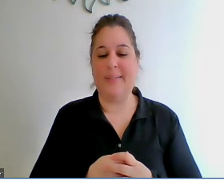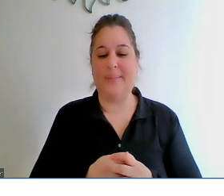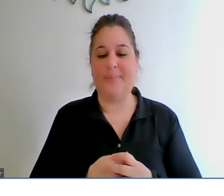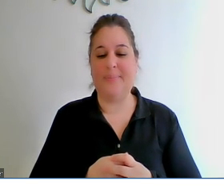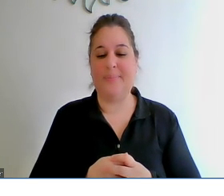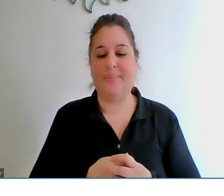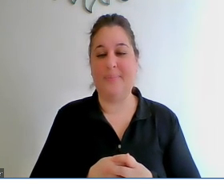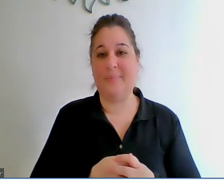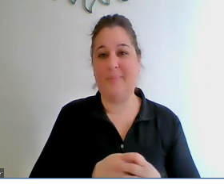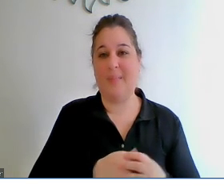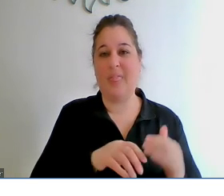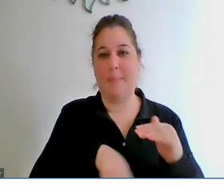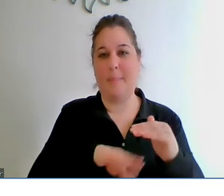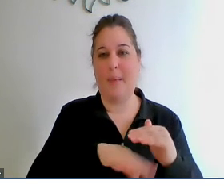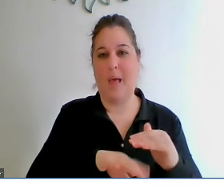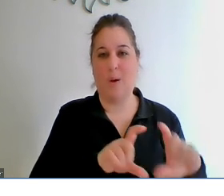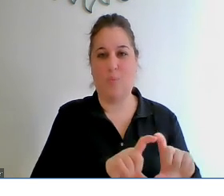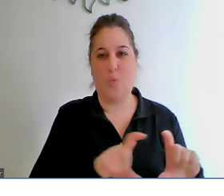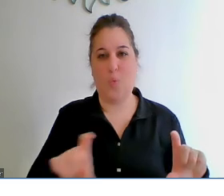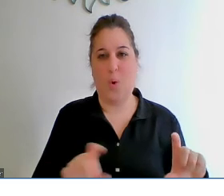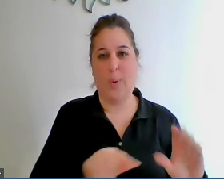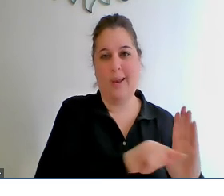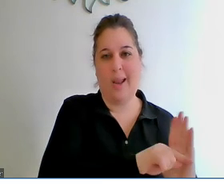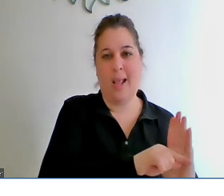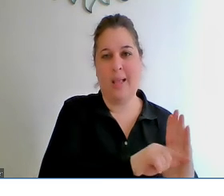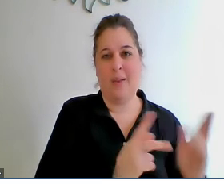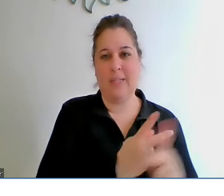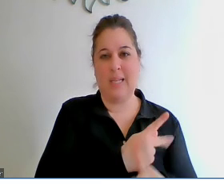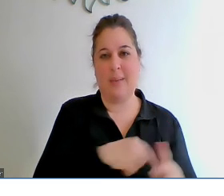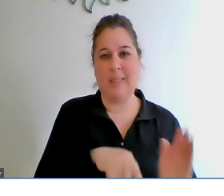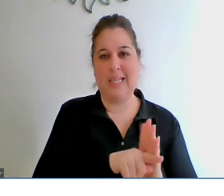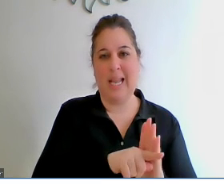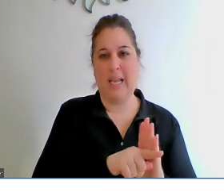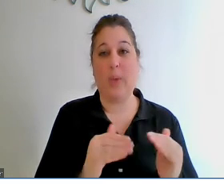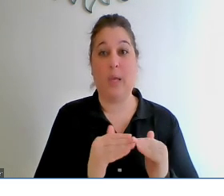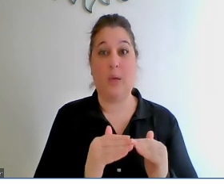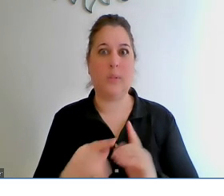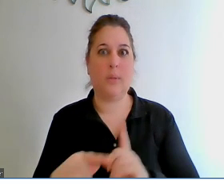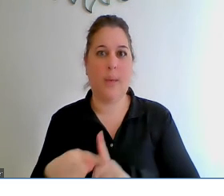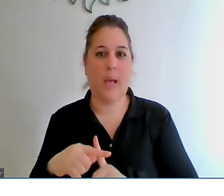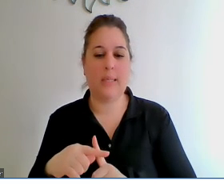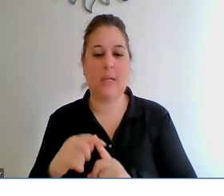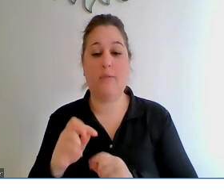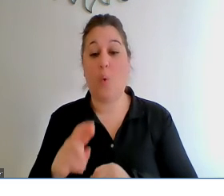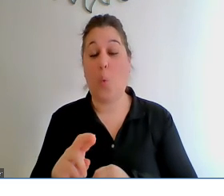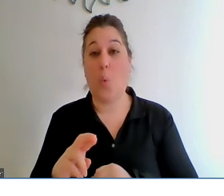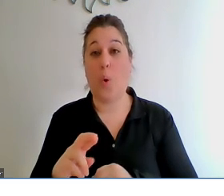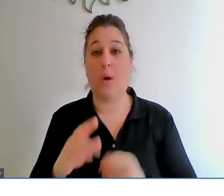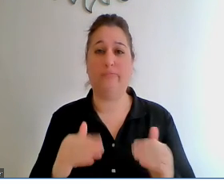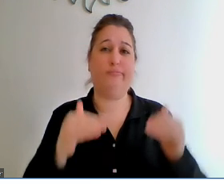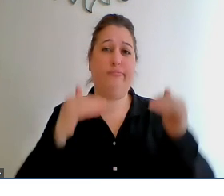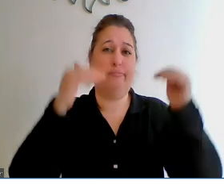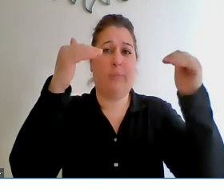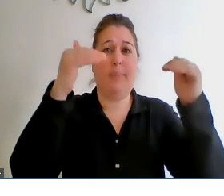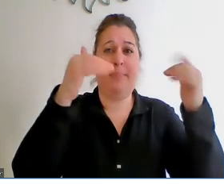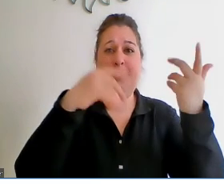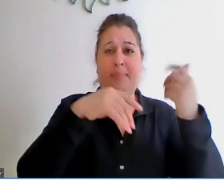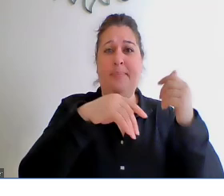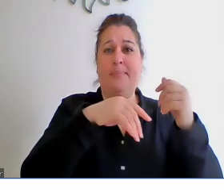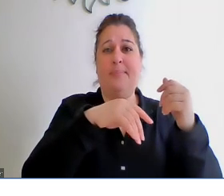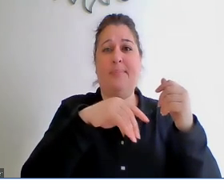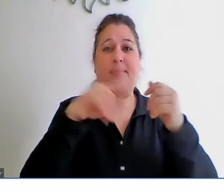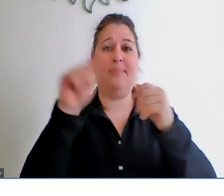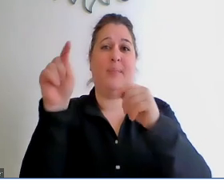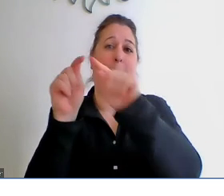Okay, so look. A negative times a negative is a positive. Or look, a negative times a